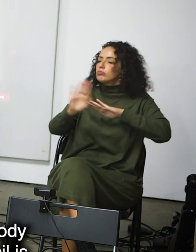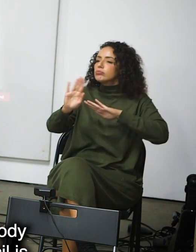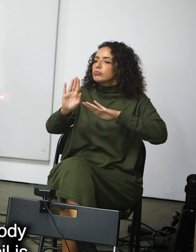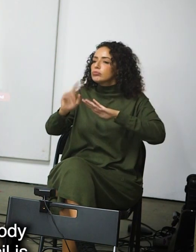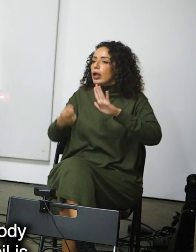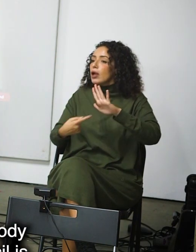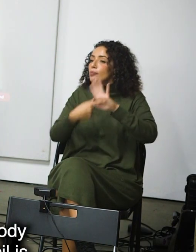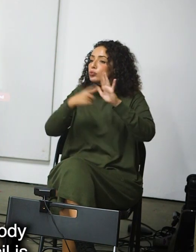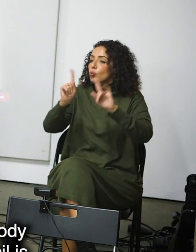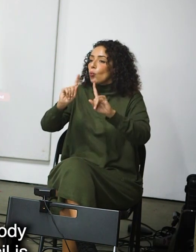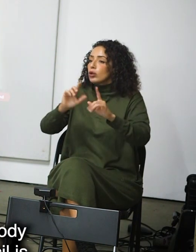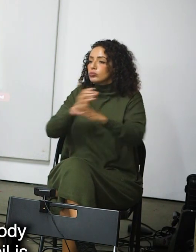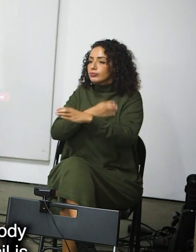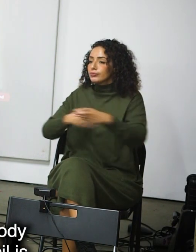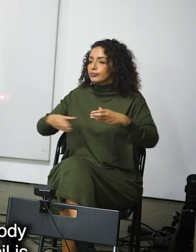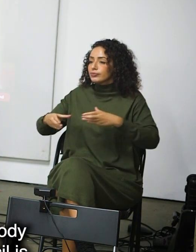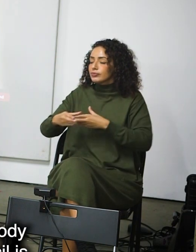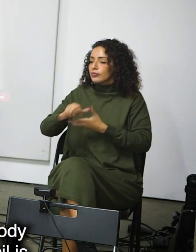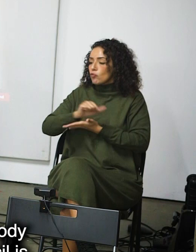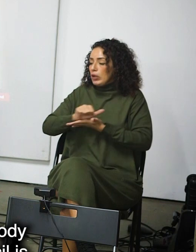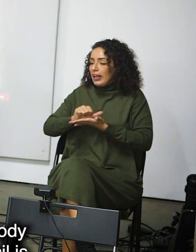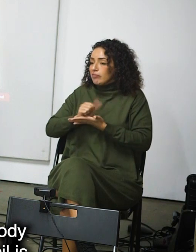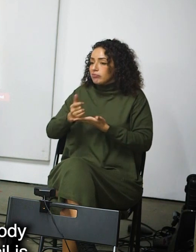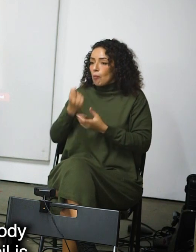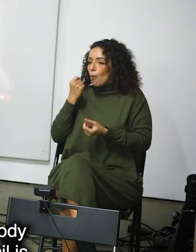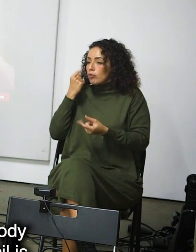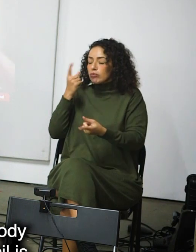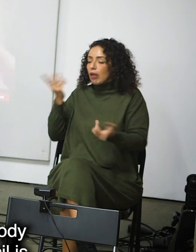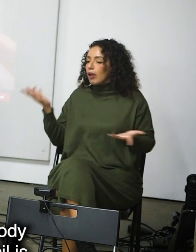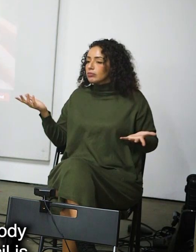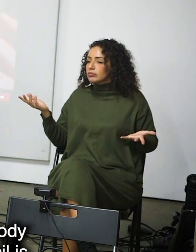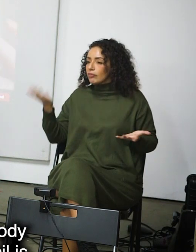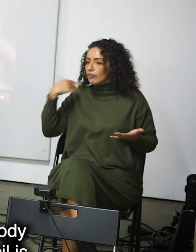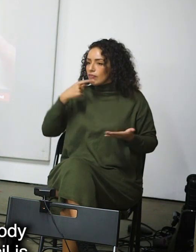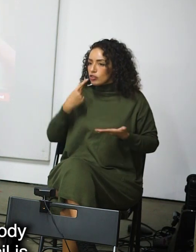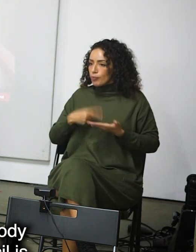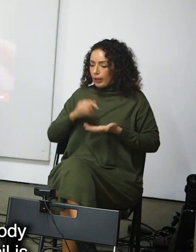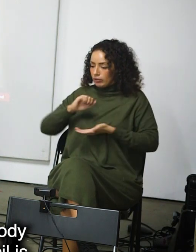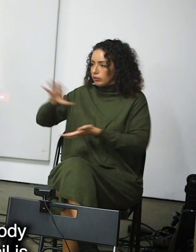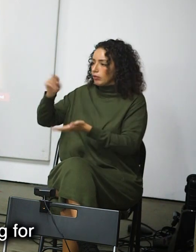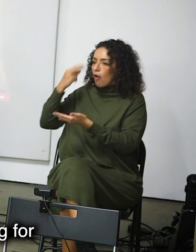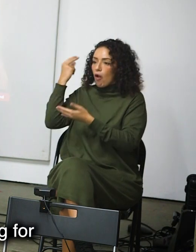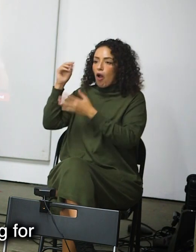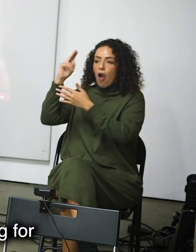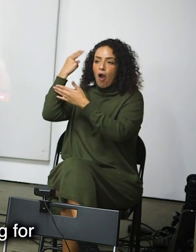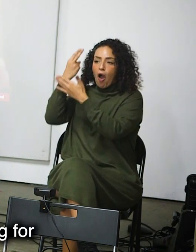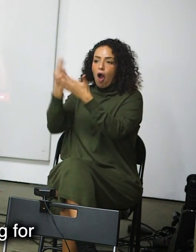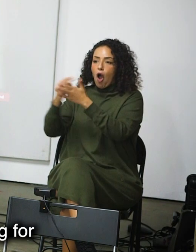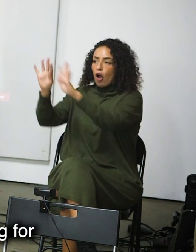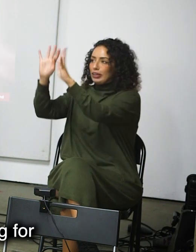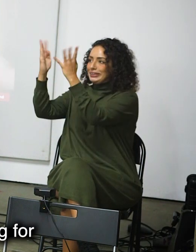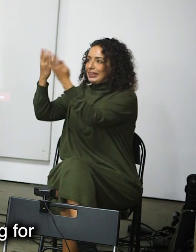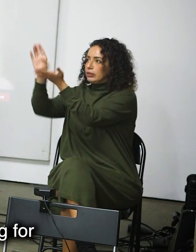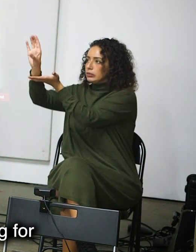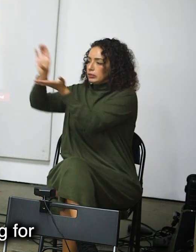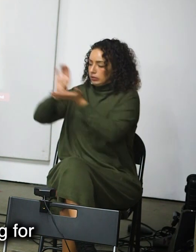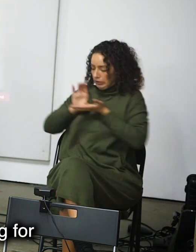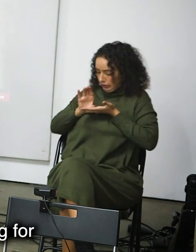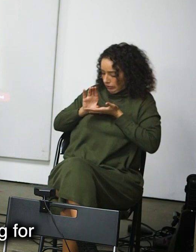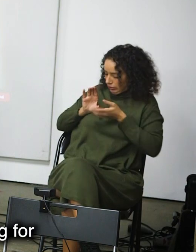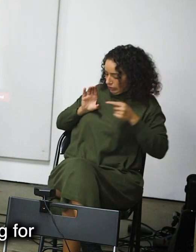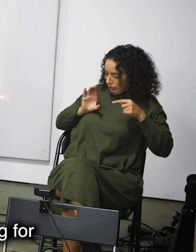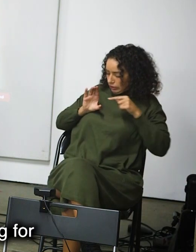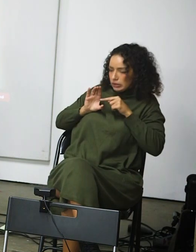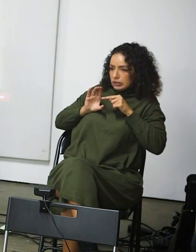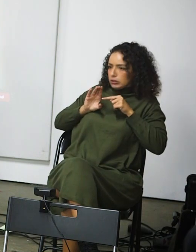and understanding that like somebody with 500 quid from the Arts Council is not the same as the Tate, and we're not asking for the